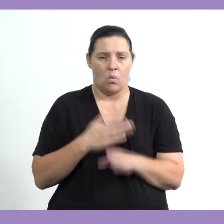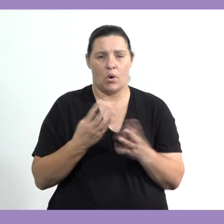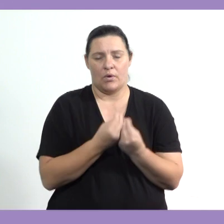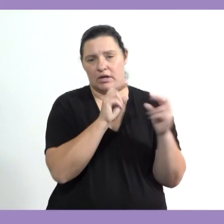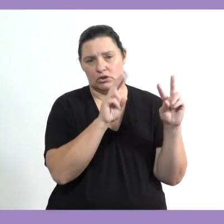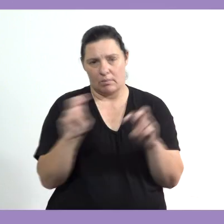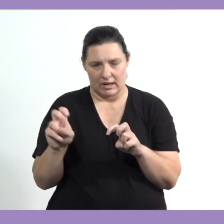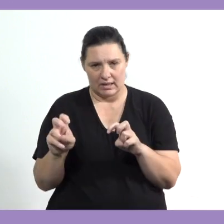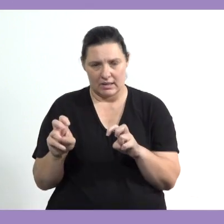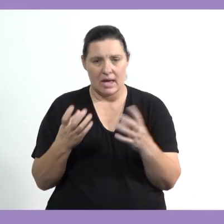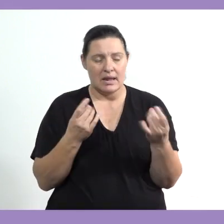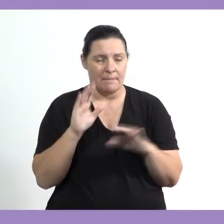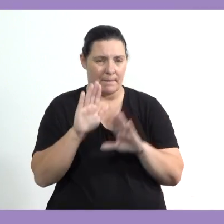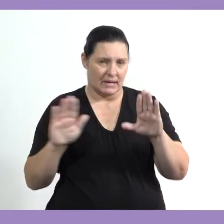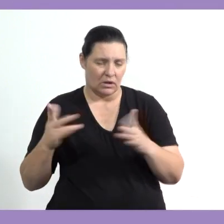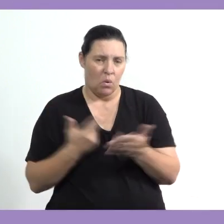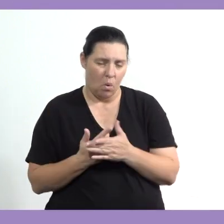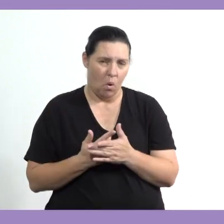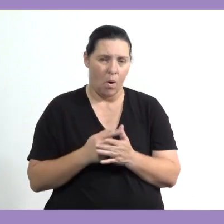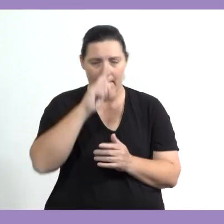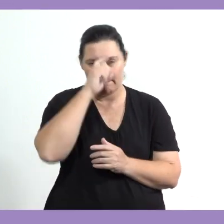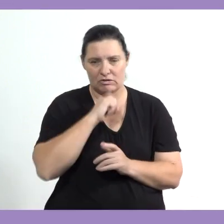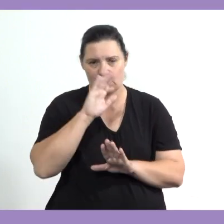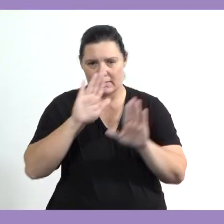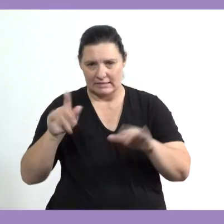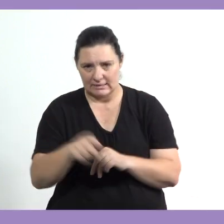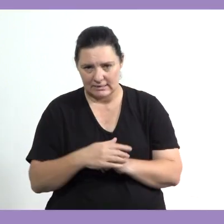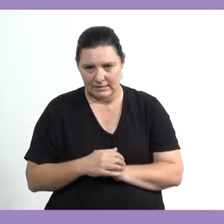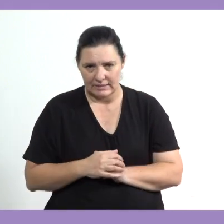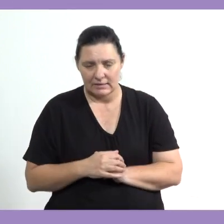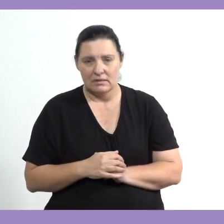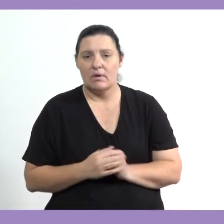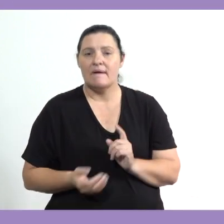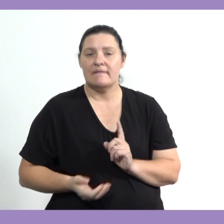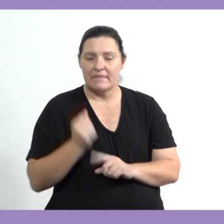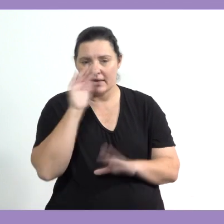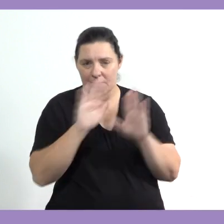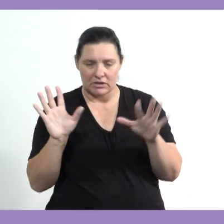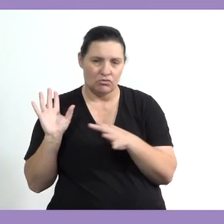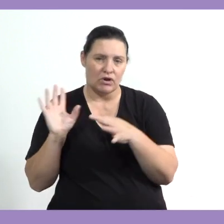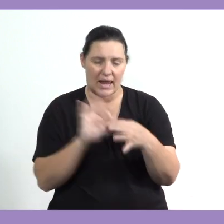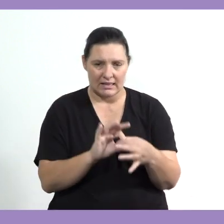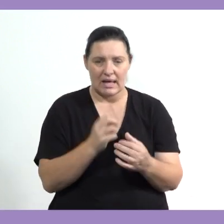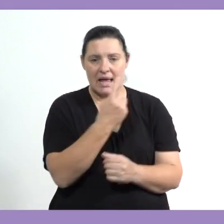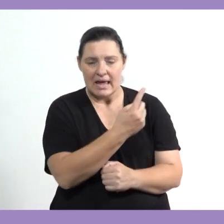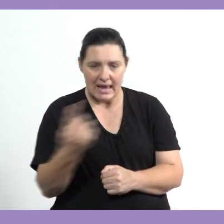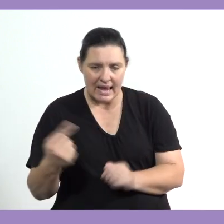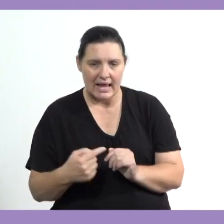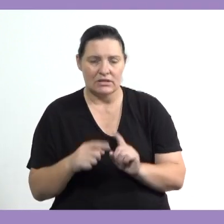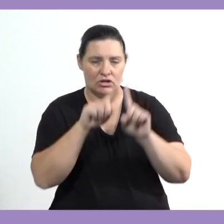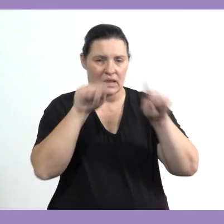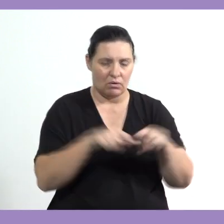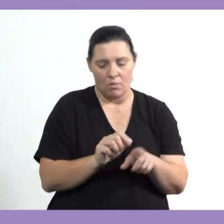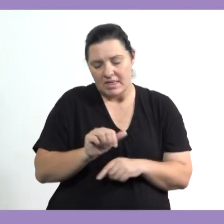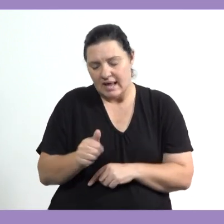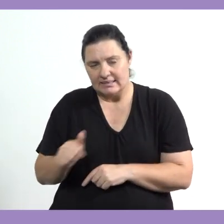working with this topic of number patterns or geometric patterns. So, find the pattern that relates each diagram to